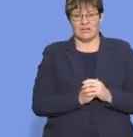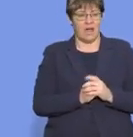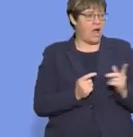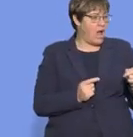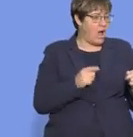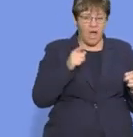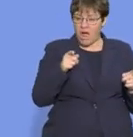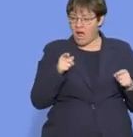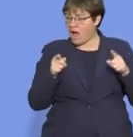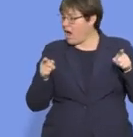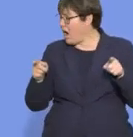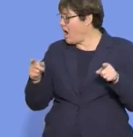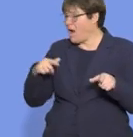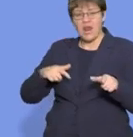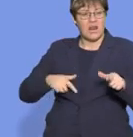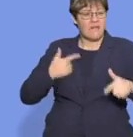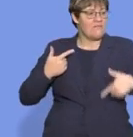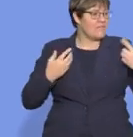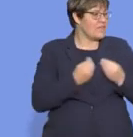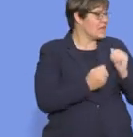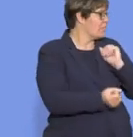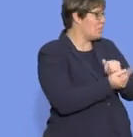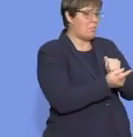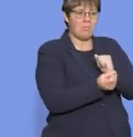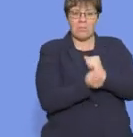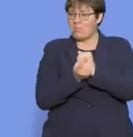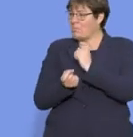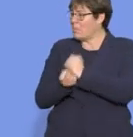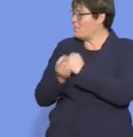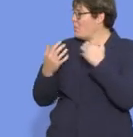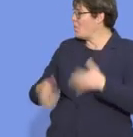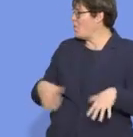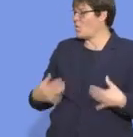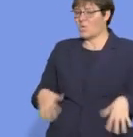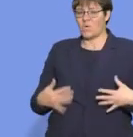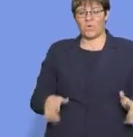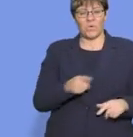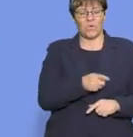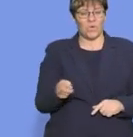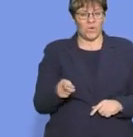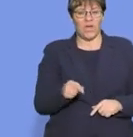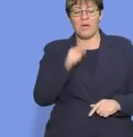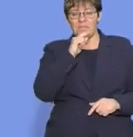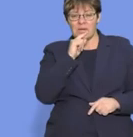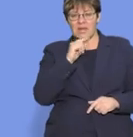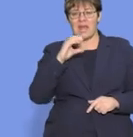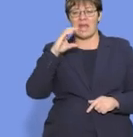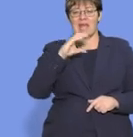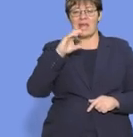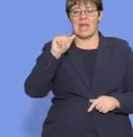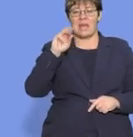and wonderful different living things came into existence. And that is called the